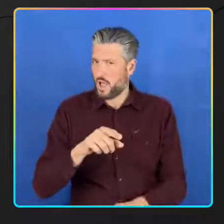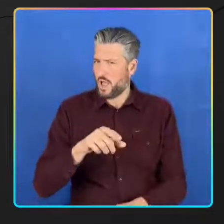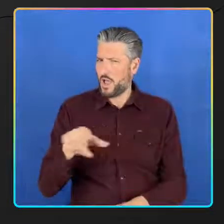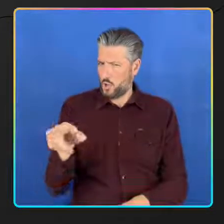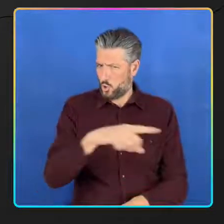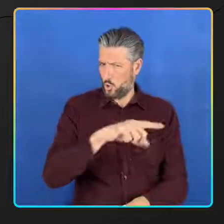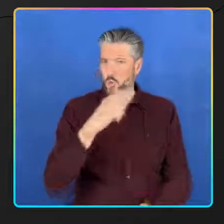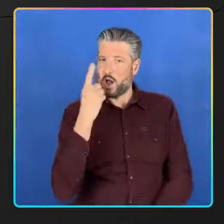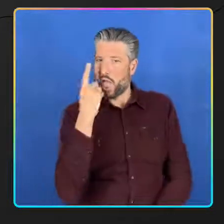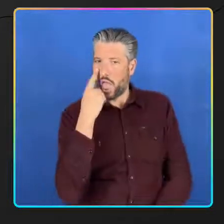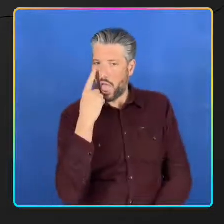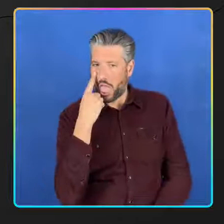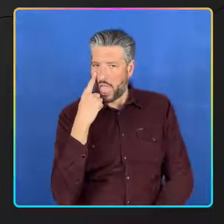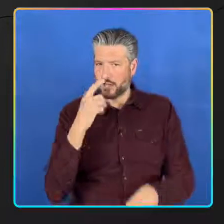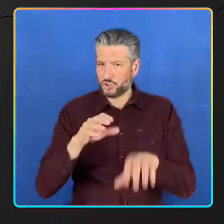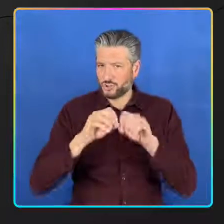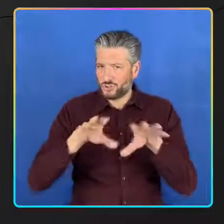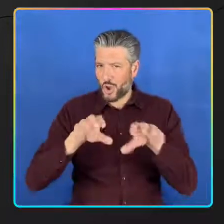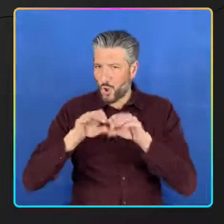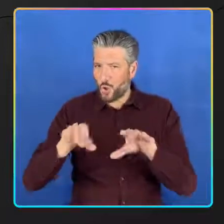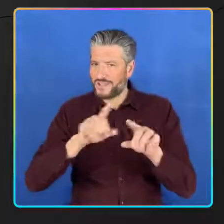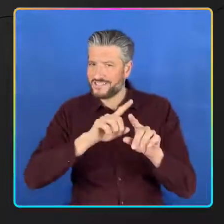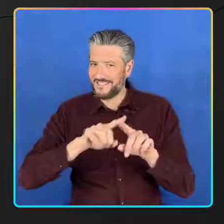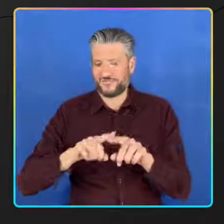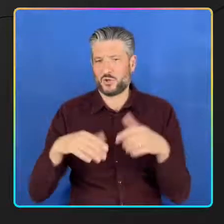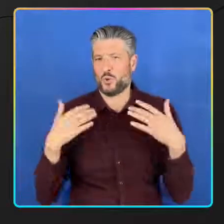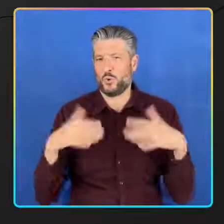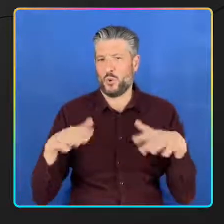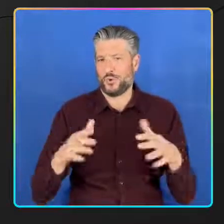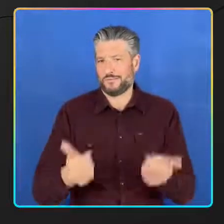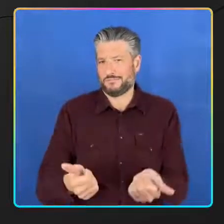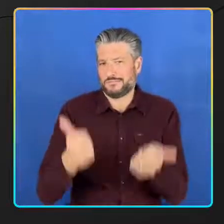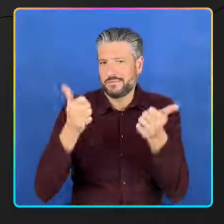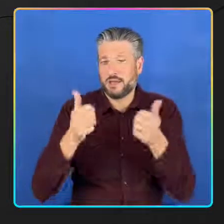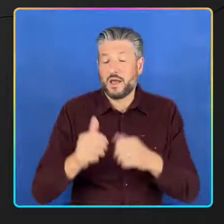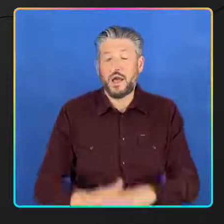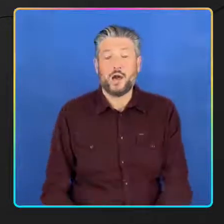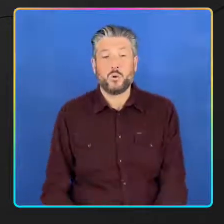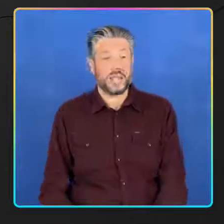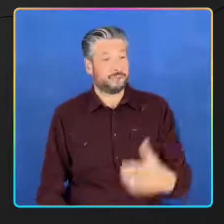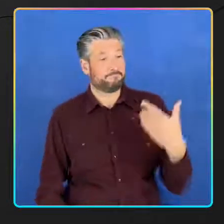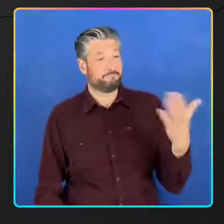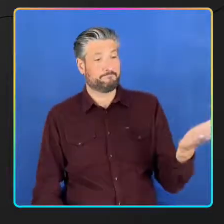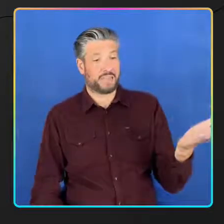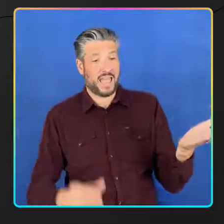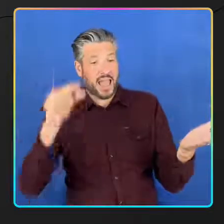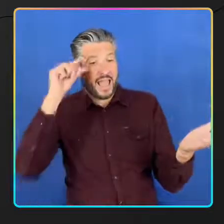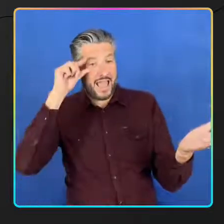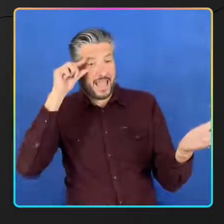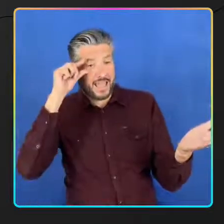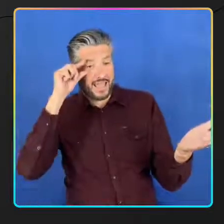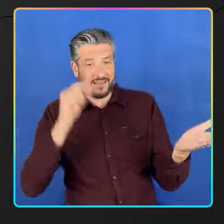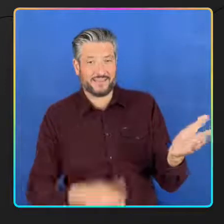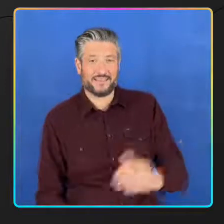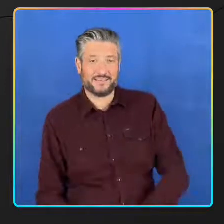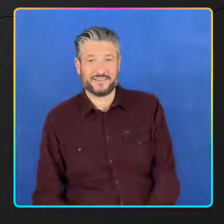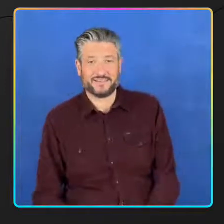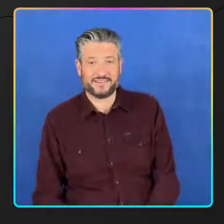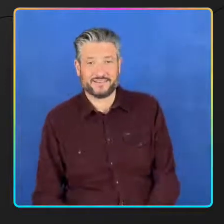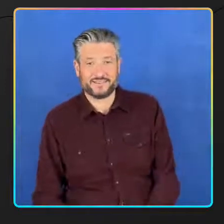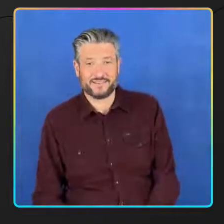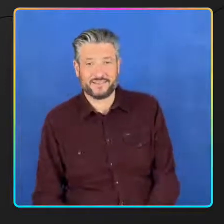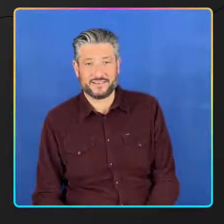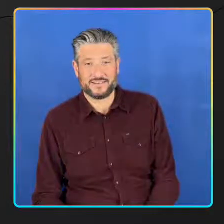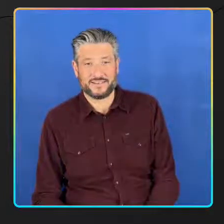over there. Wonderful. Well, Henk, over to you, because I know you like to dig more into the past,